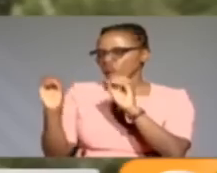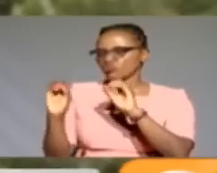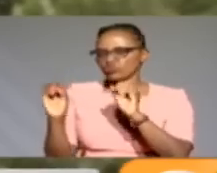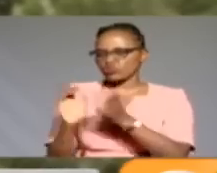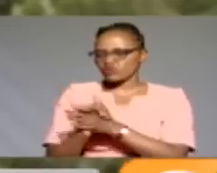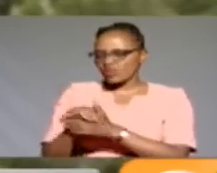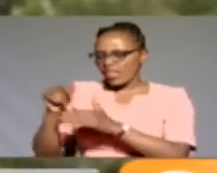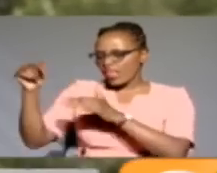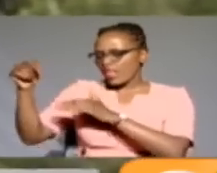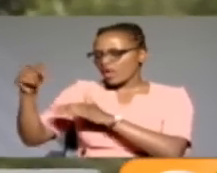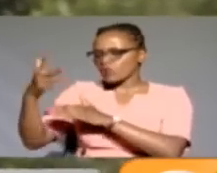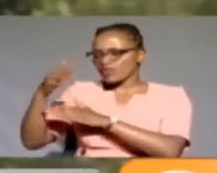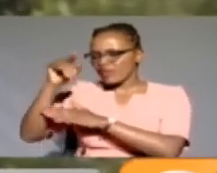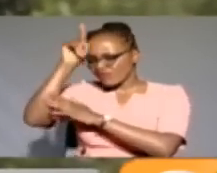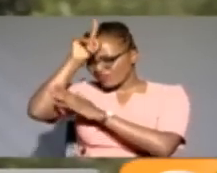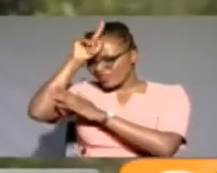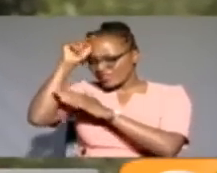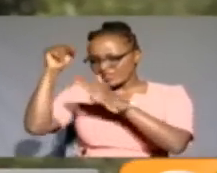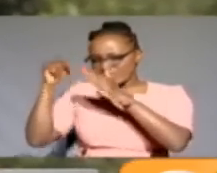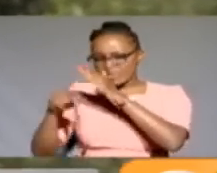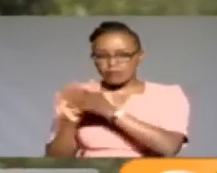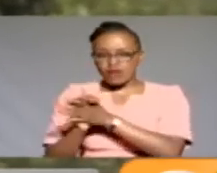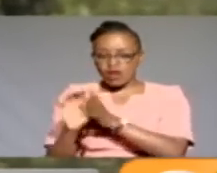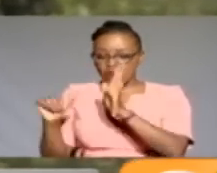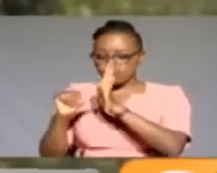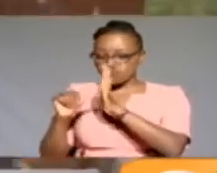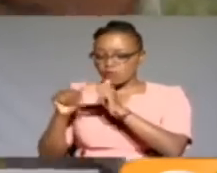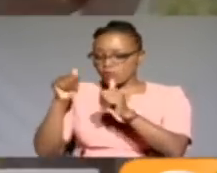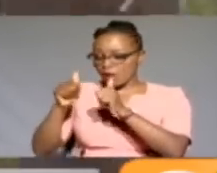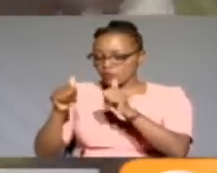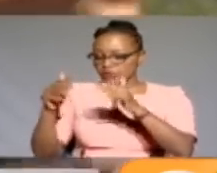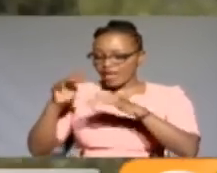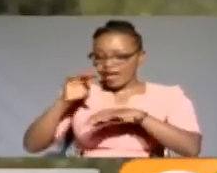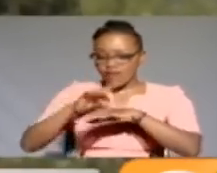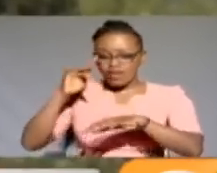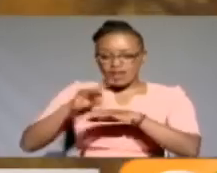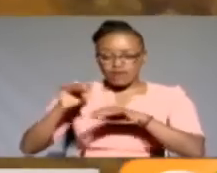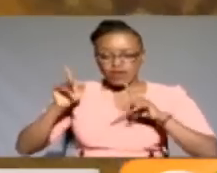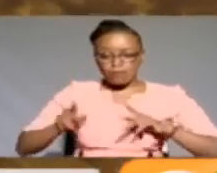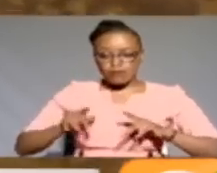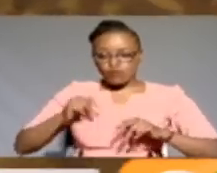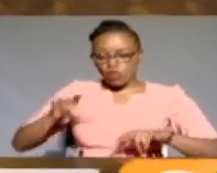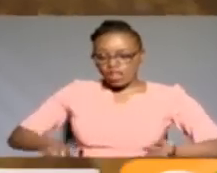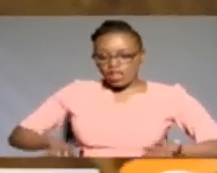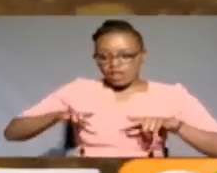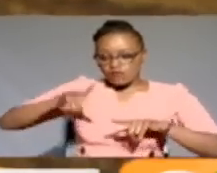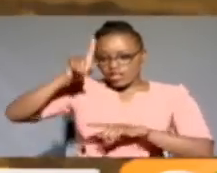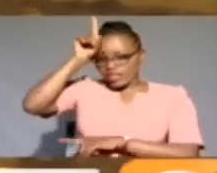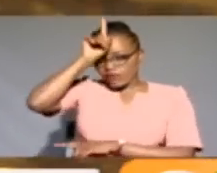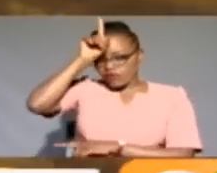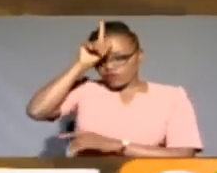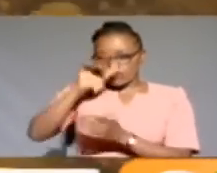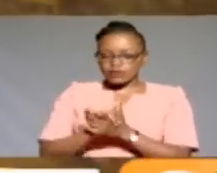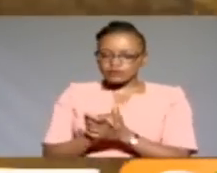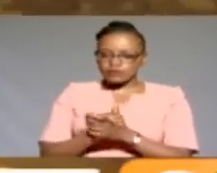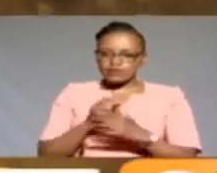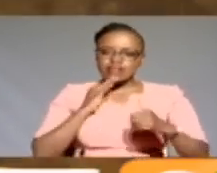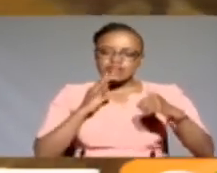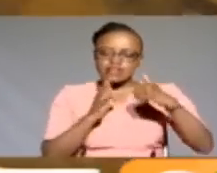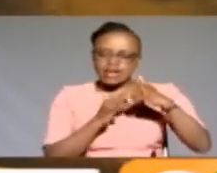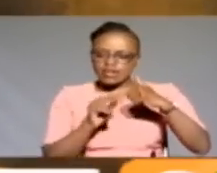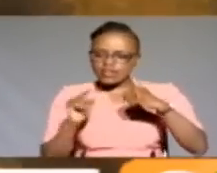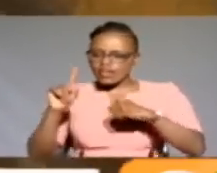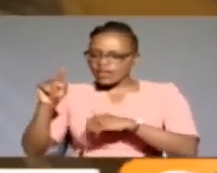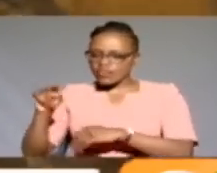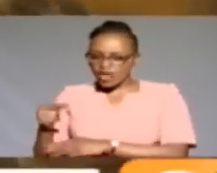rural areas. So it is something and a problem that's affecting the rural folk. There are between 800 and